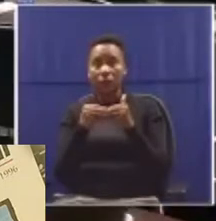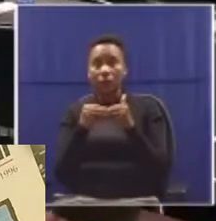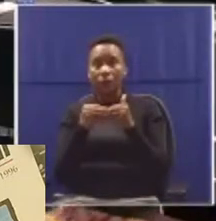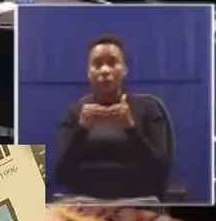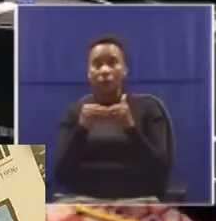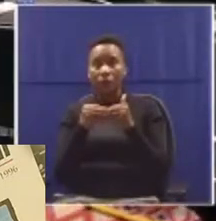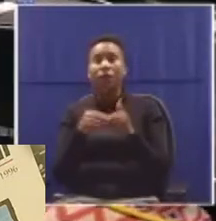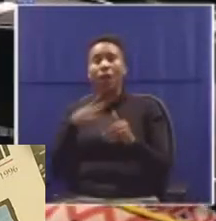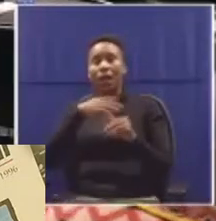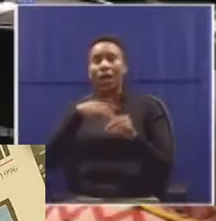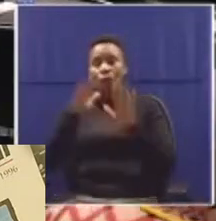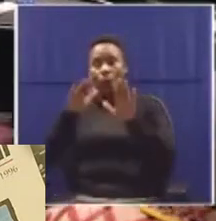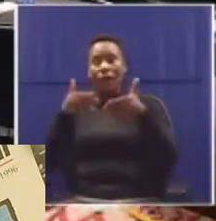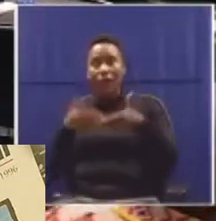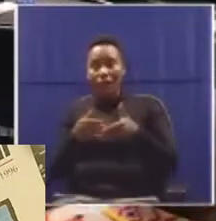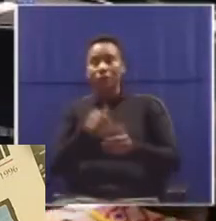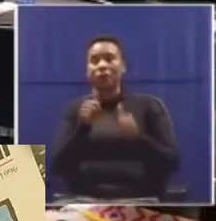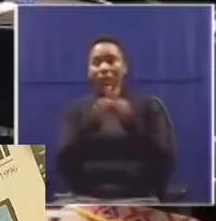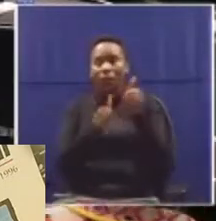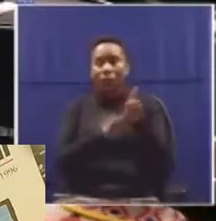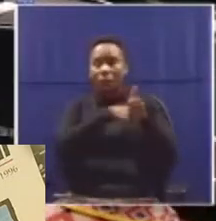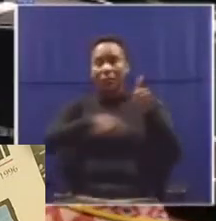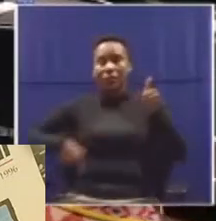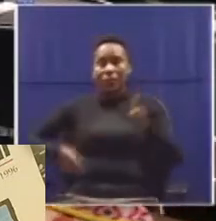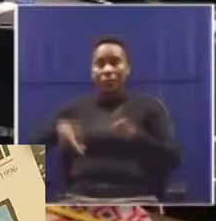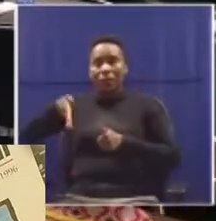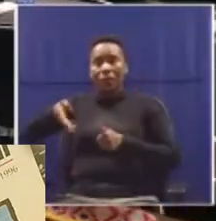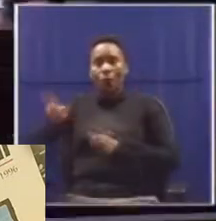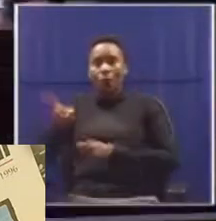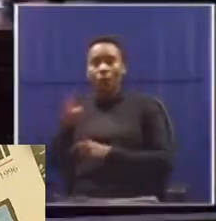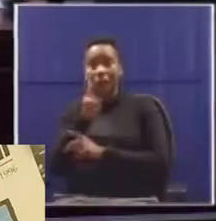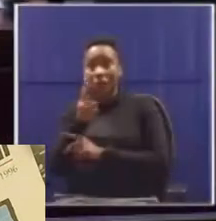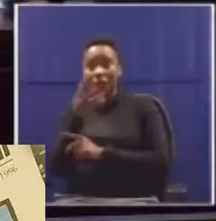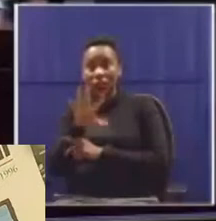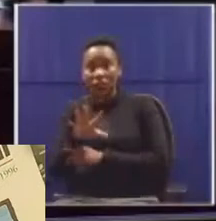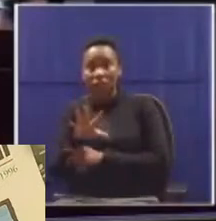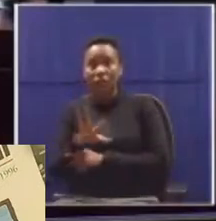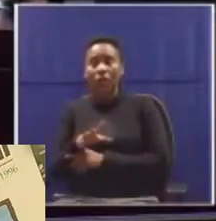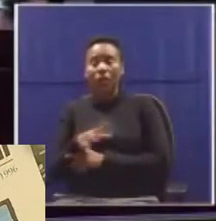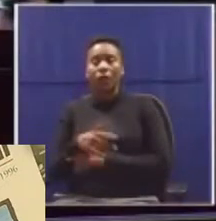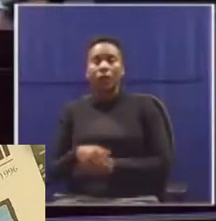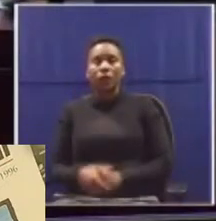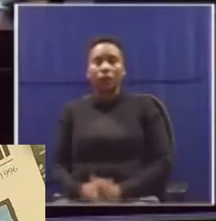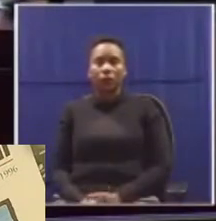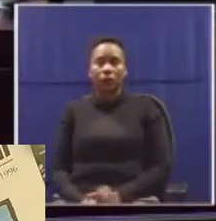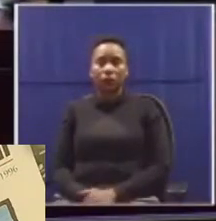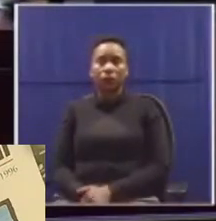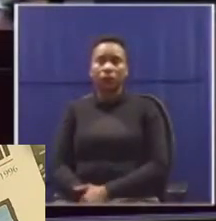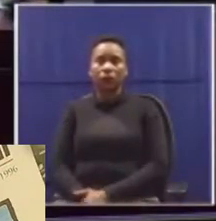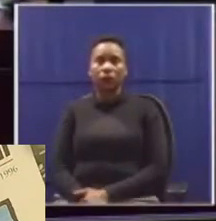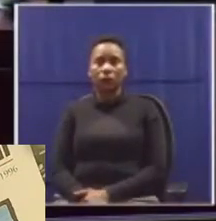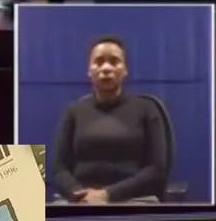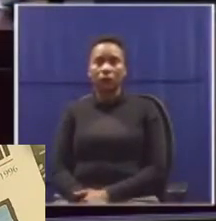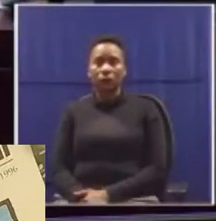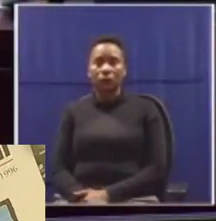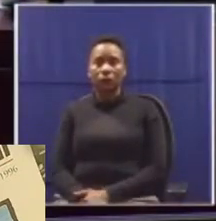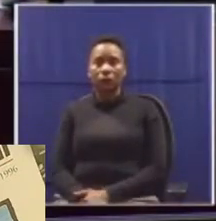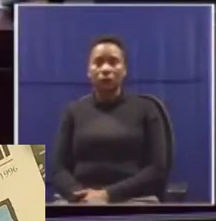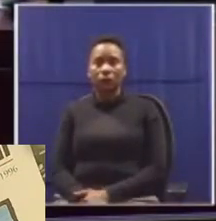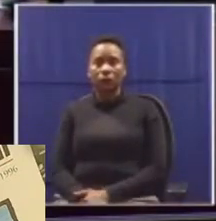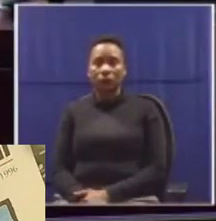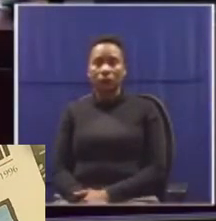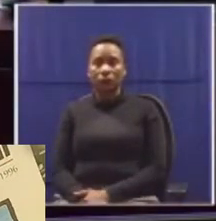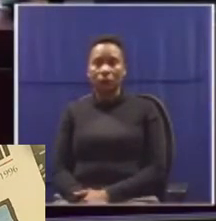the deputy president as well recognize and apologies I would also like to welcome my visitors at the back